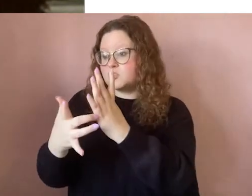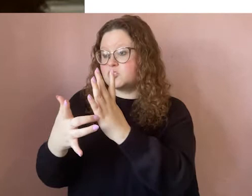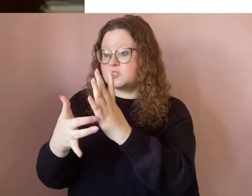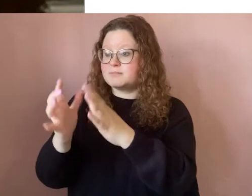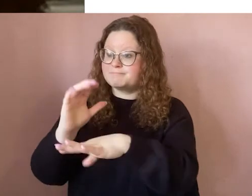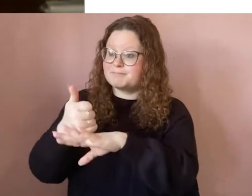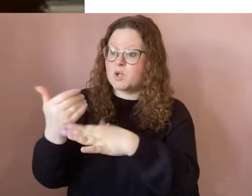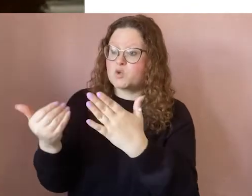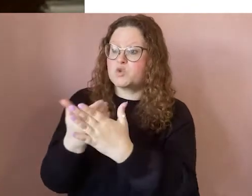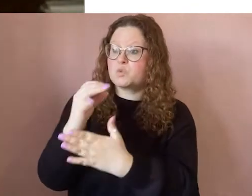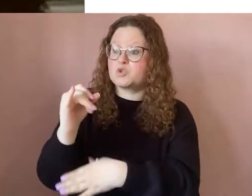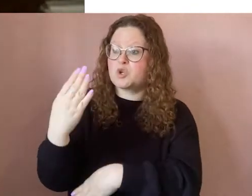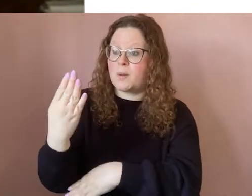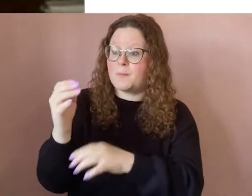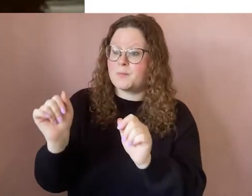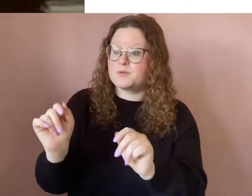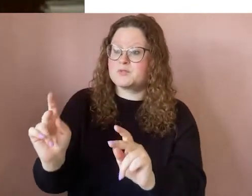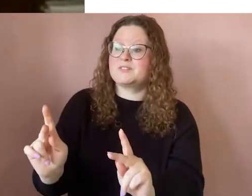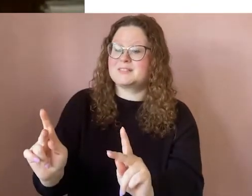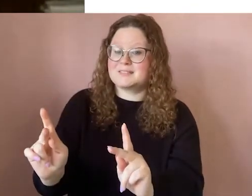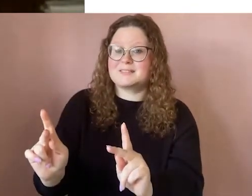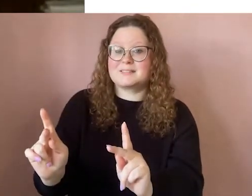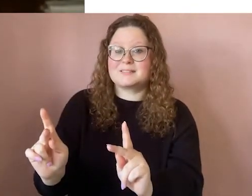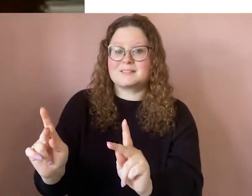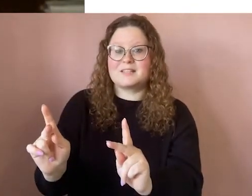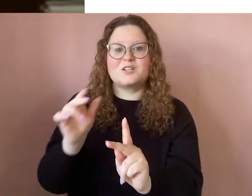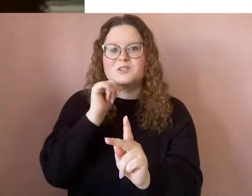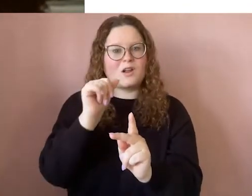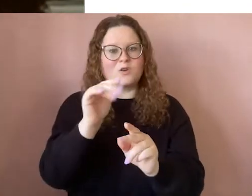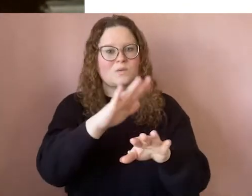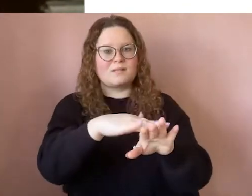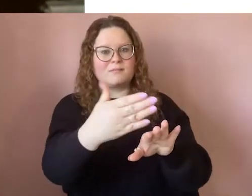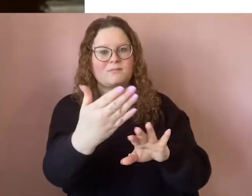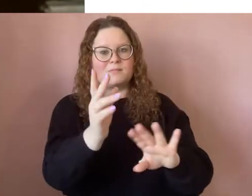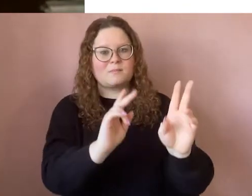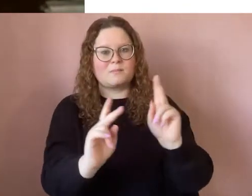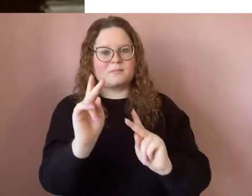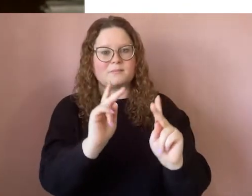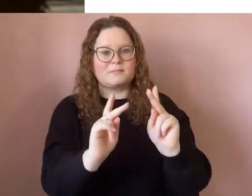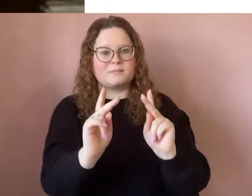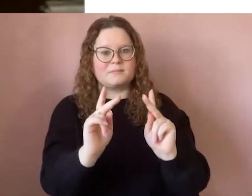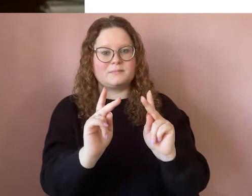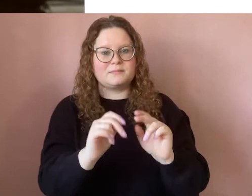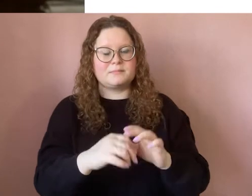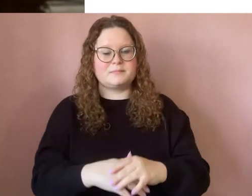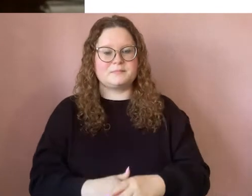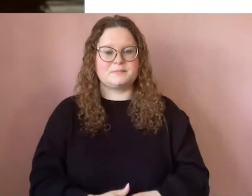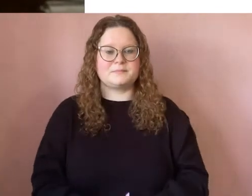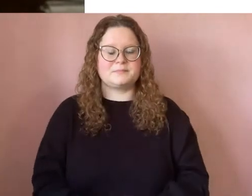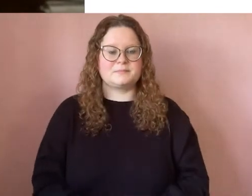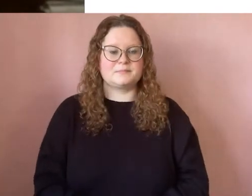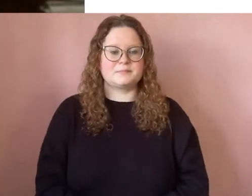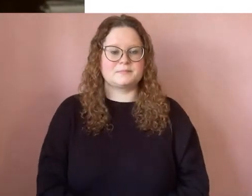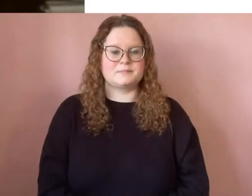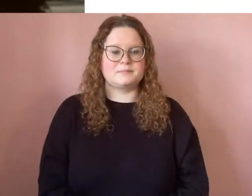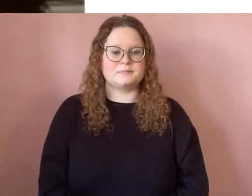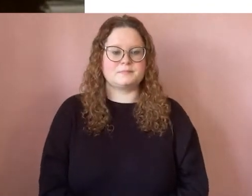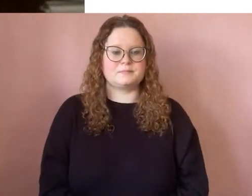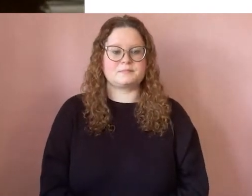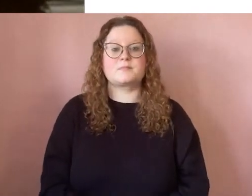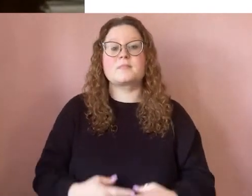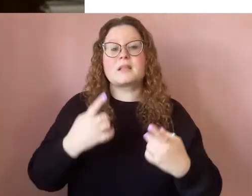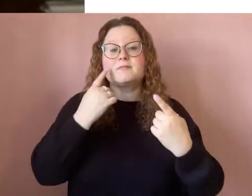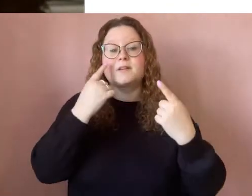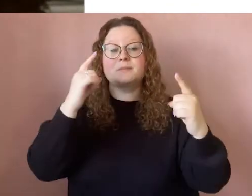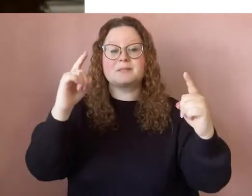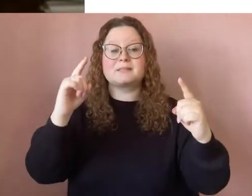not to displace people and eliminate existing employment. The famous Institute for Life